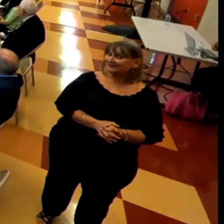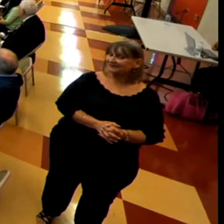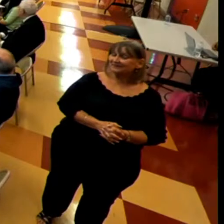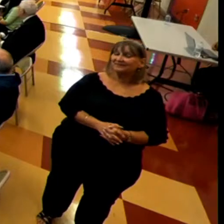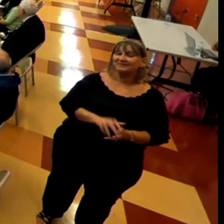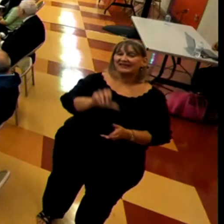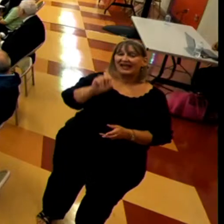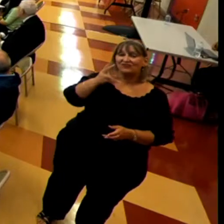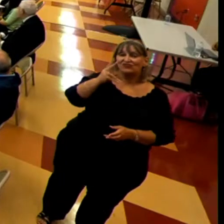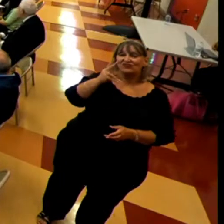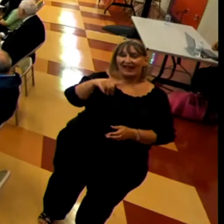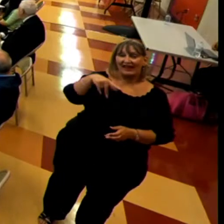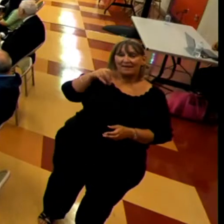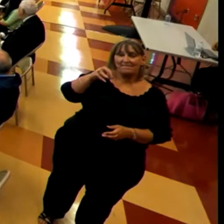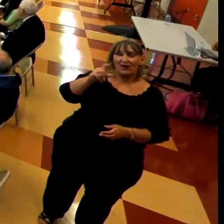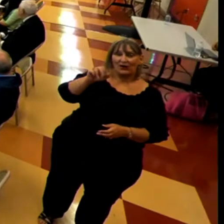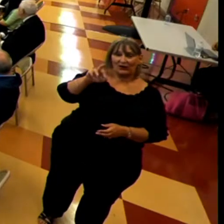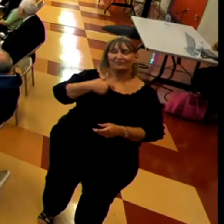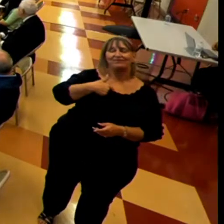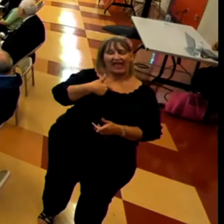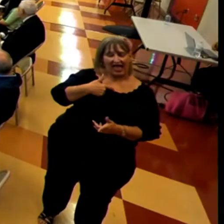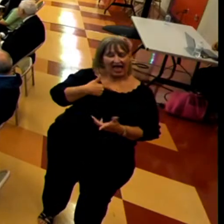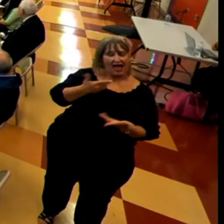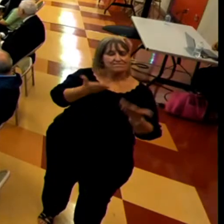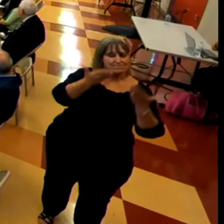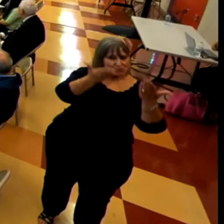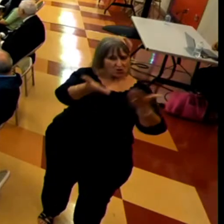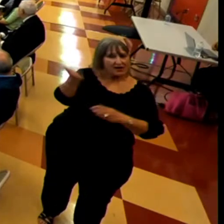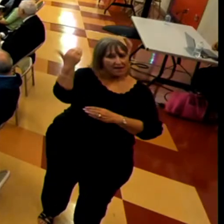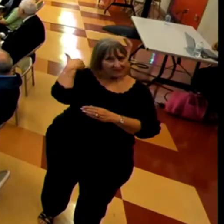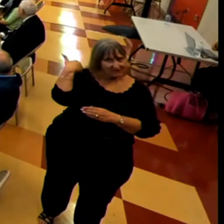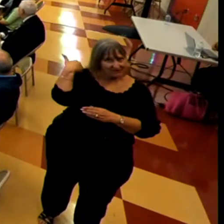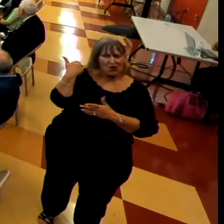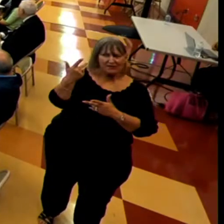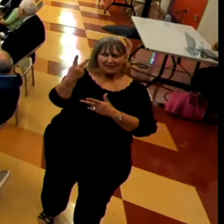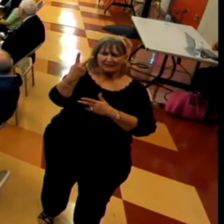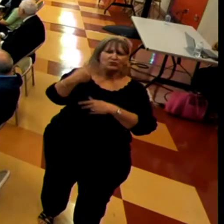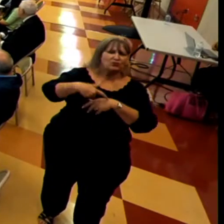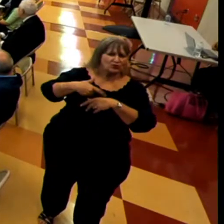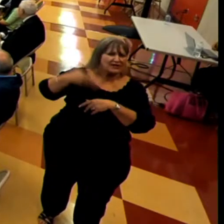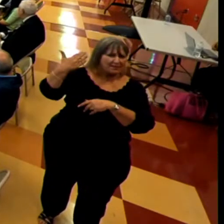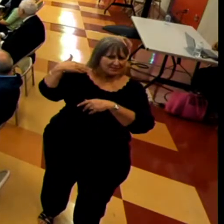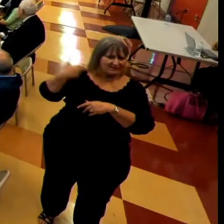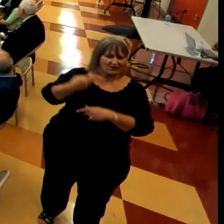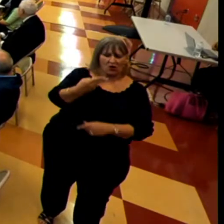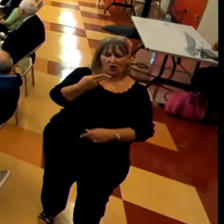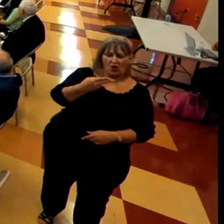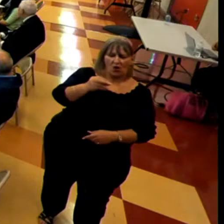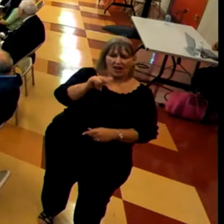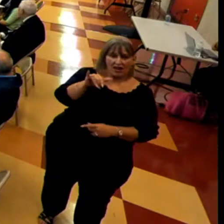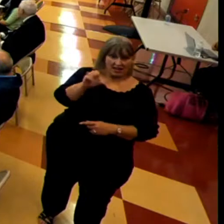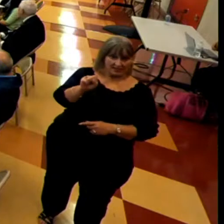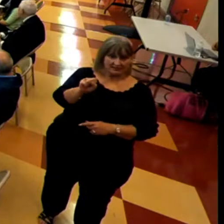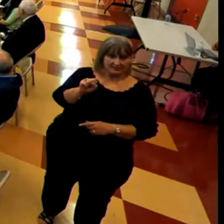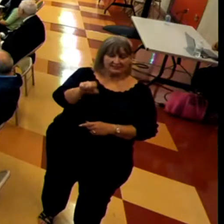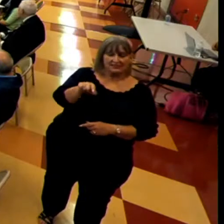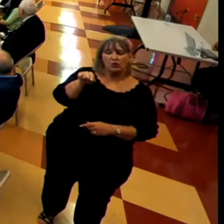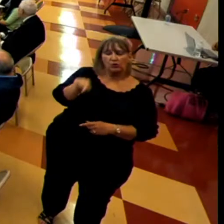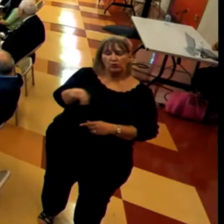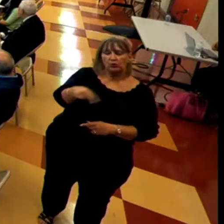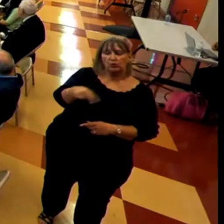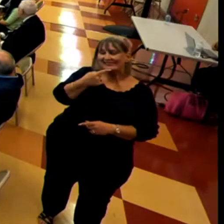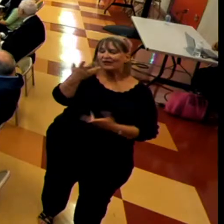Shelley Potter. So I have one that I brought up last time and maybe the time before that. And I know, Hollis, I know some of you told me that you had looked at